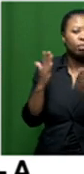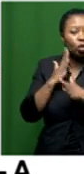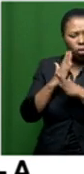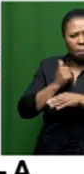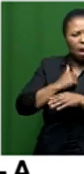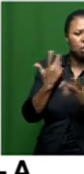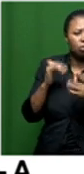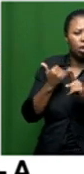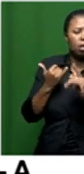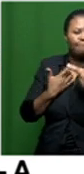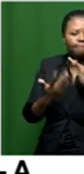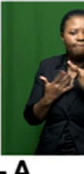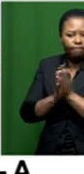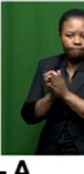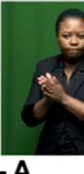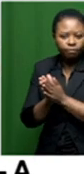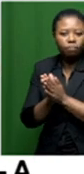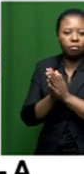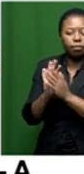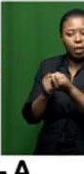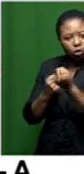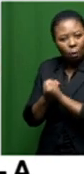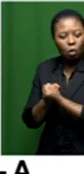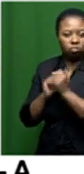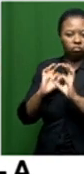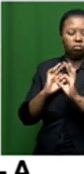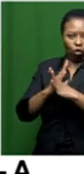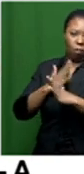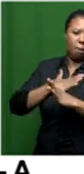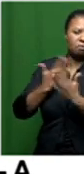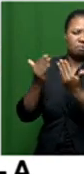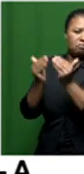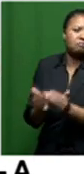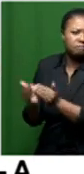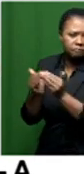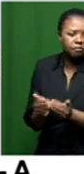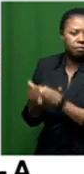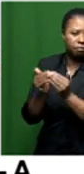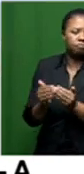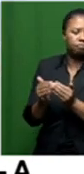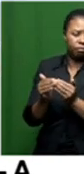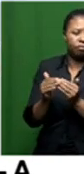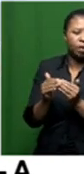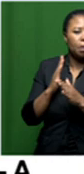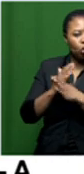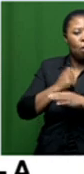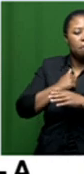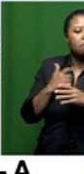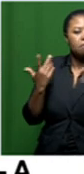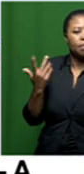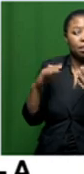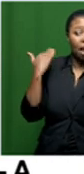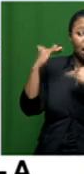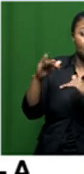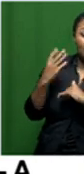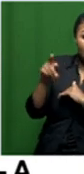is just to inspire. My job is to support. My job is to take care. My job is to see the limitations